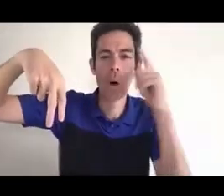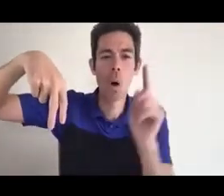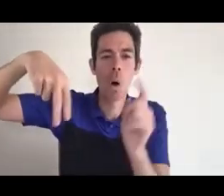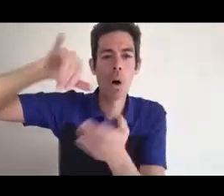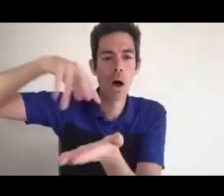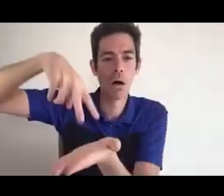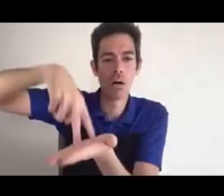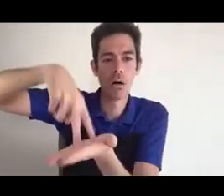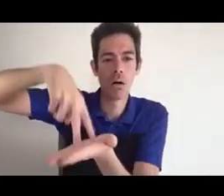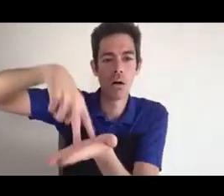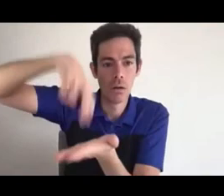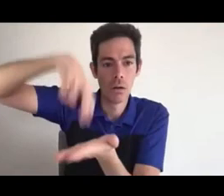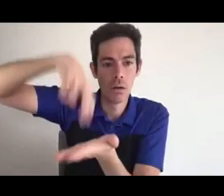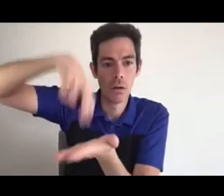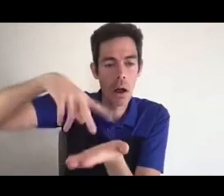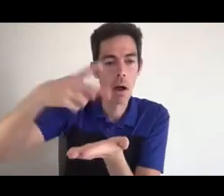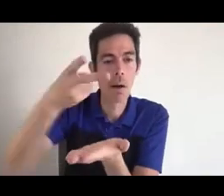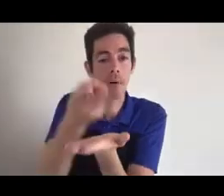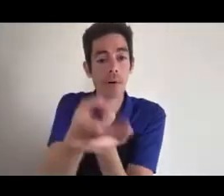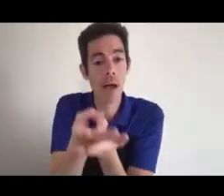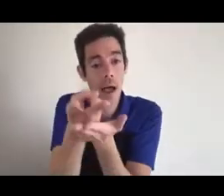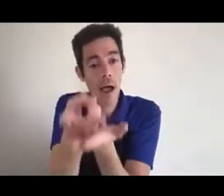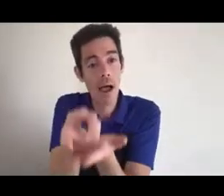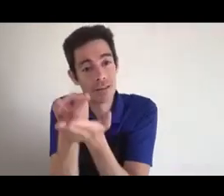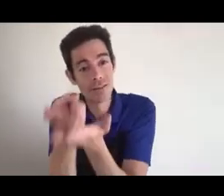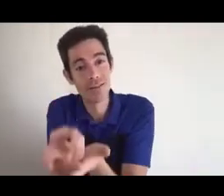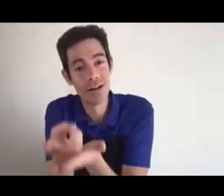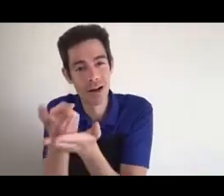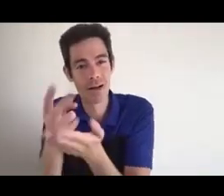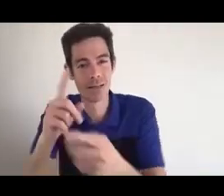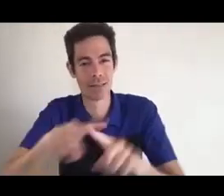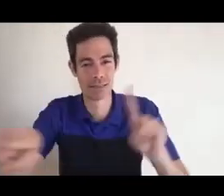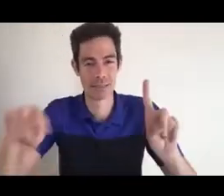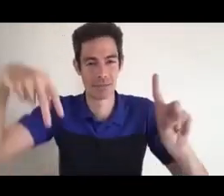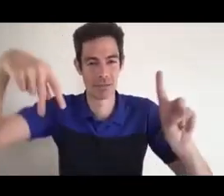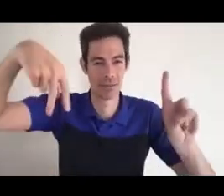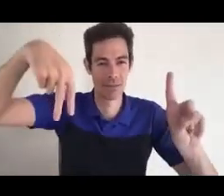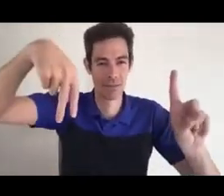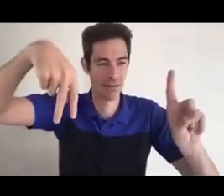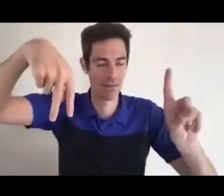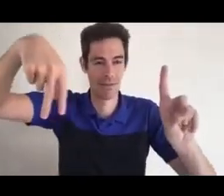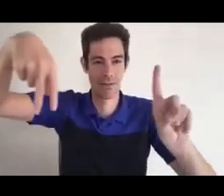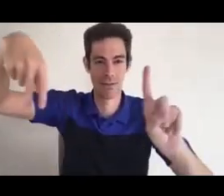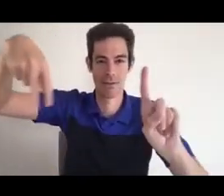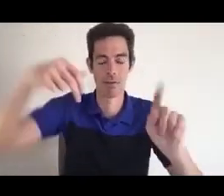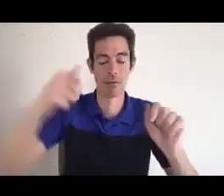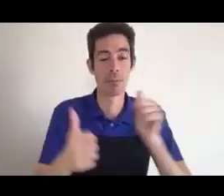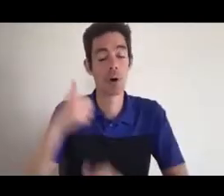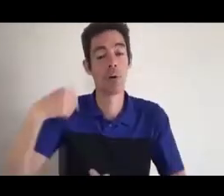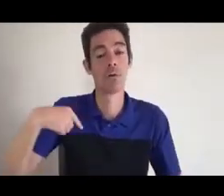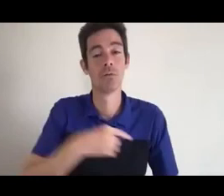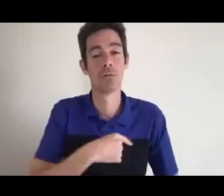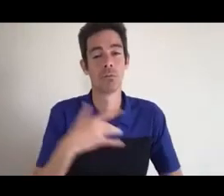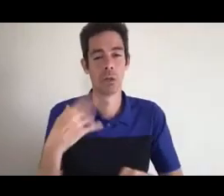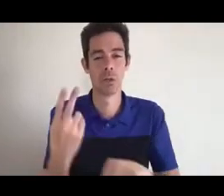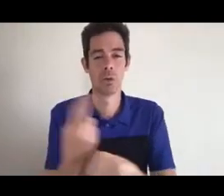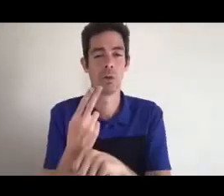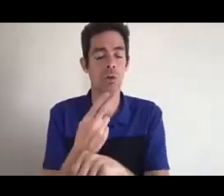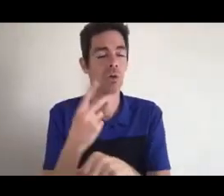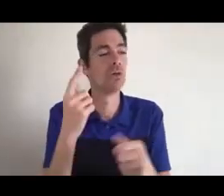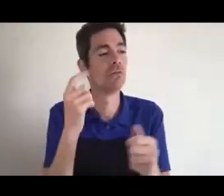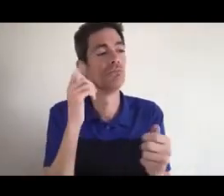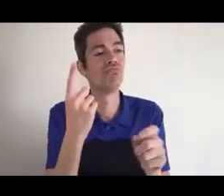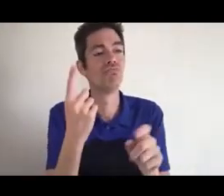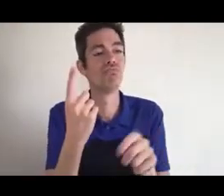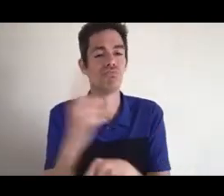have this. So this is good for like jumping, laying down, different ways that you would show